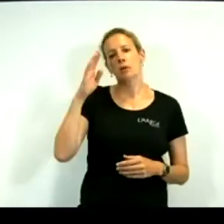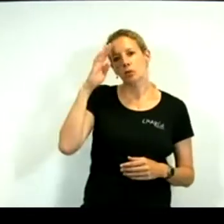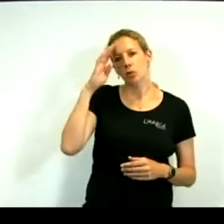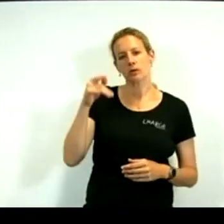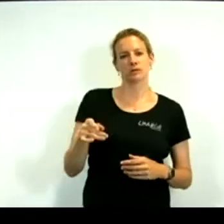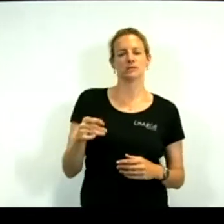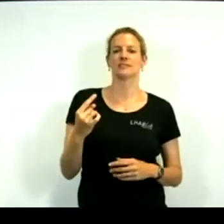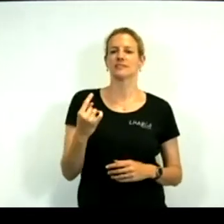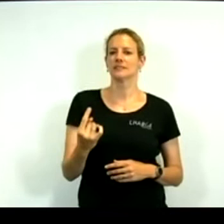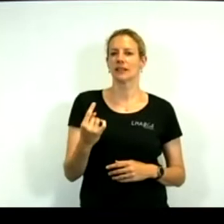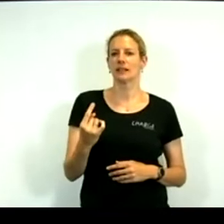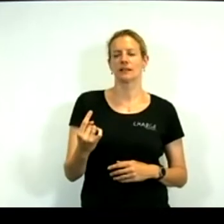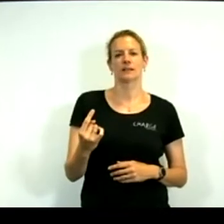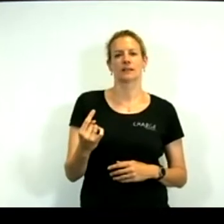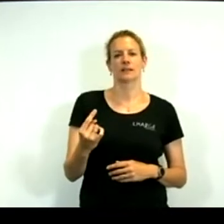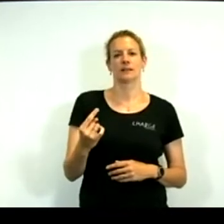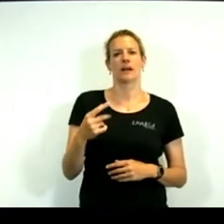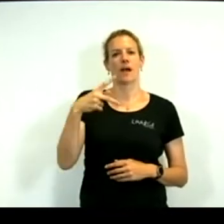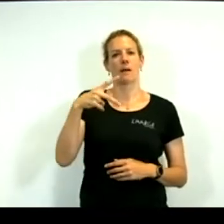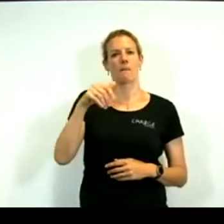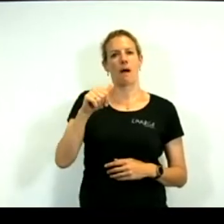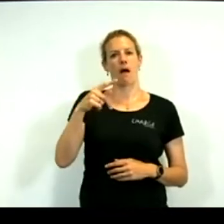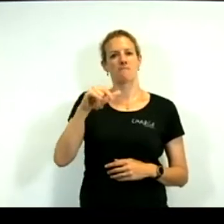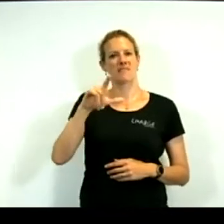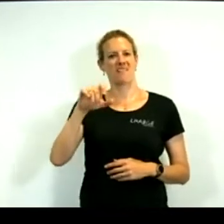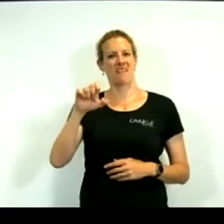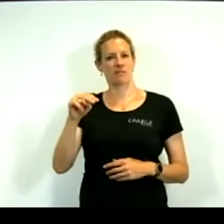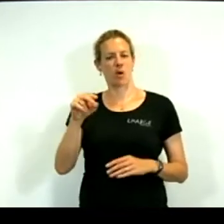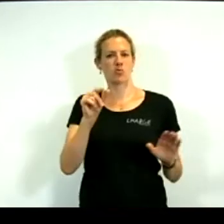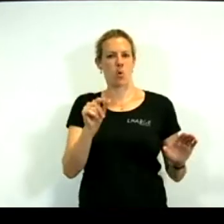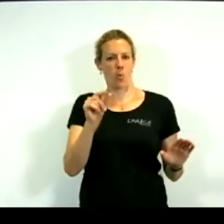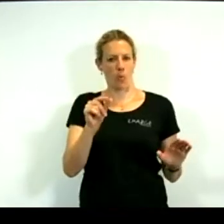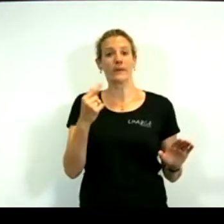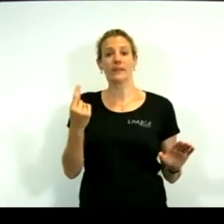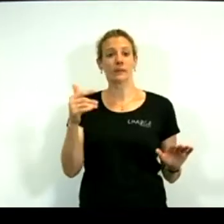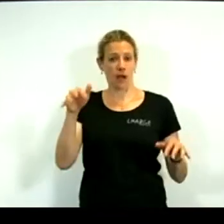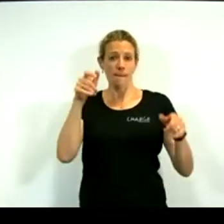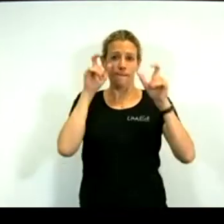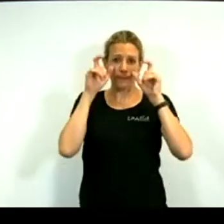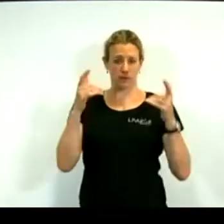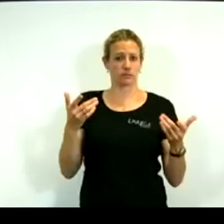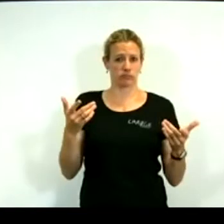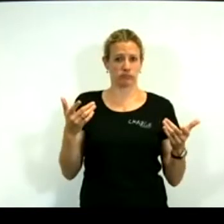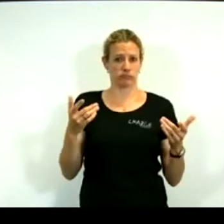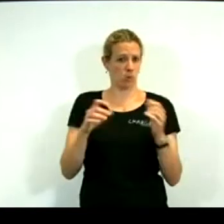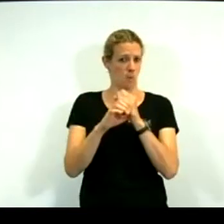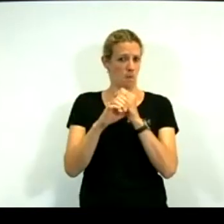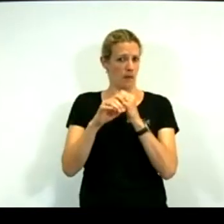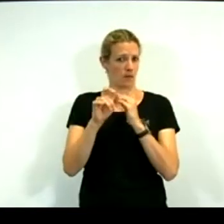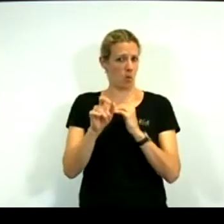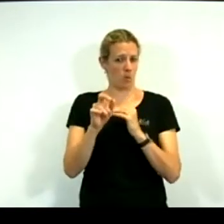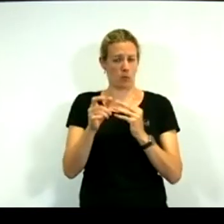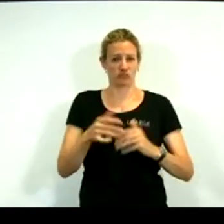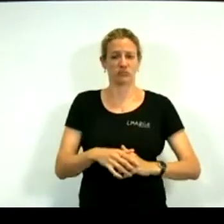has sub-questions. This is about a boy with an optic disc, coloboma, and glasses. And the